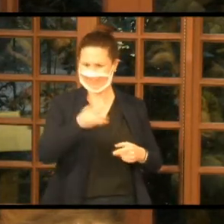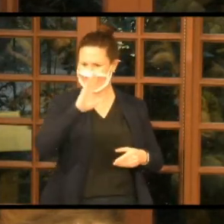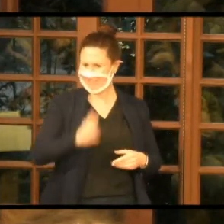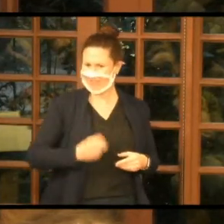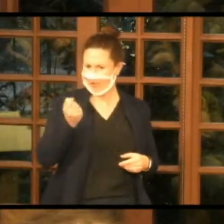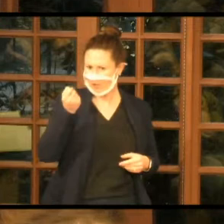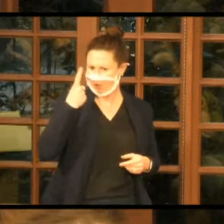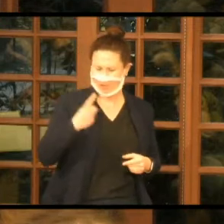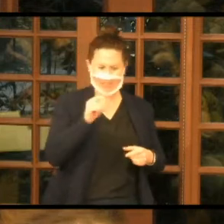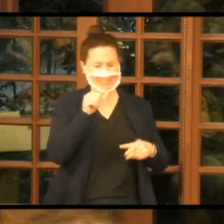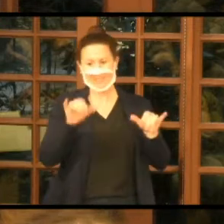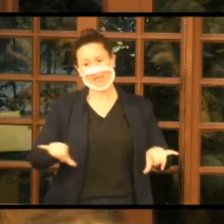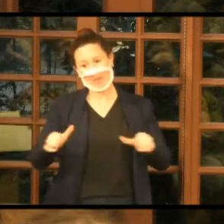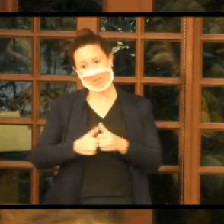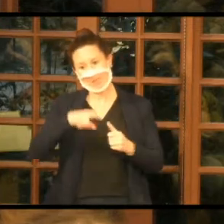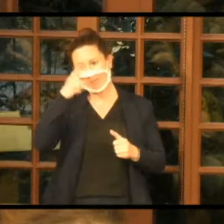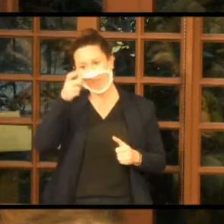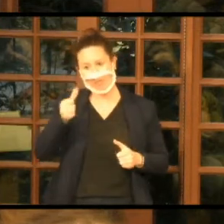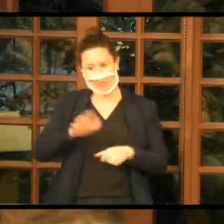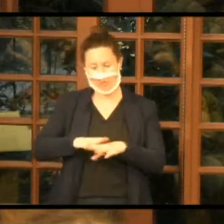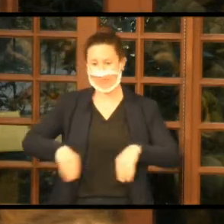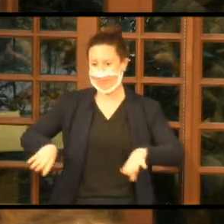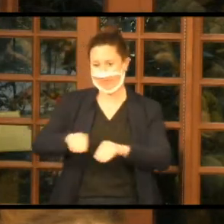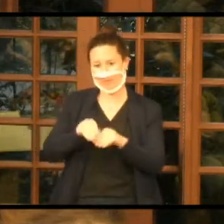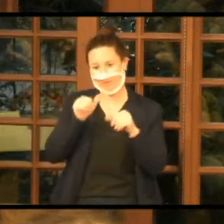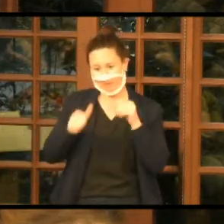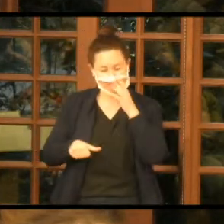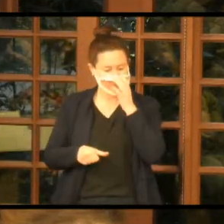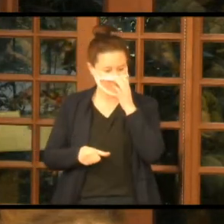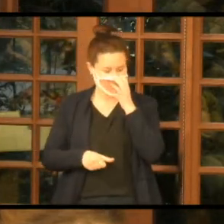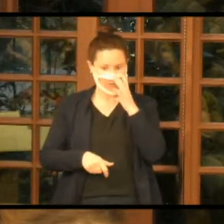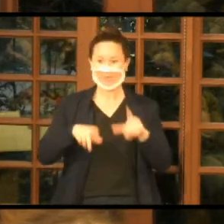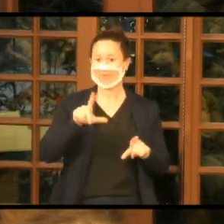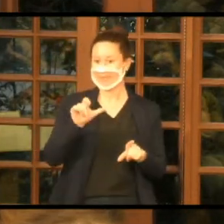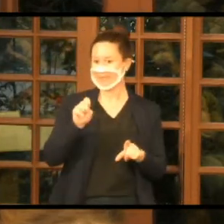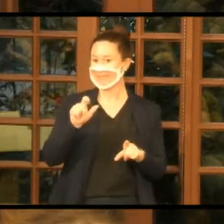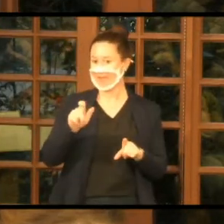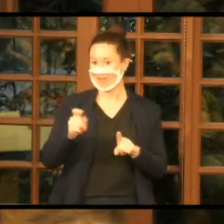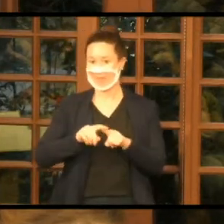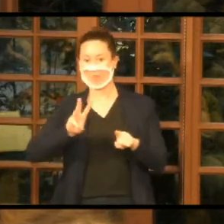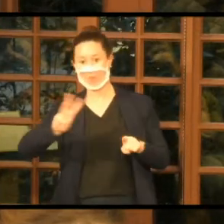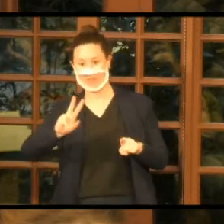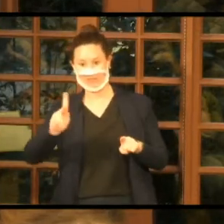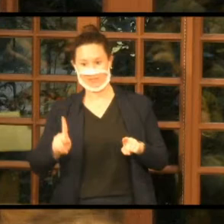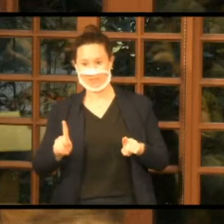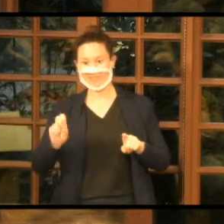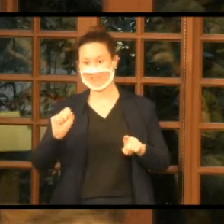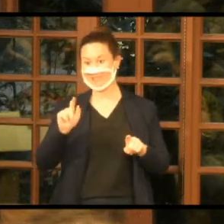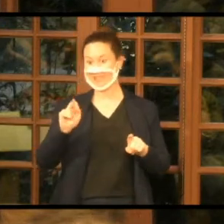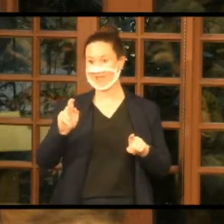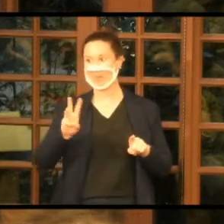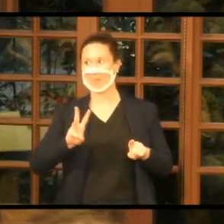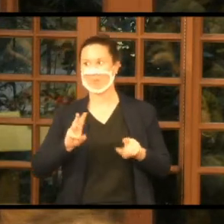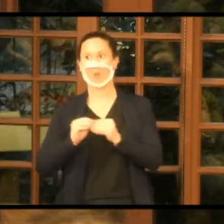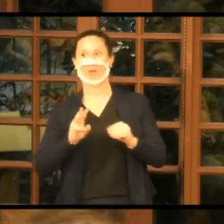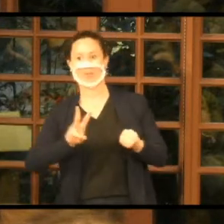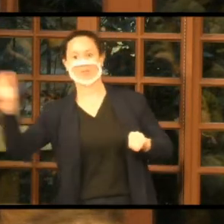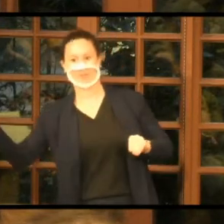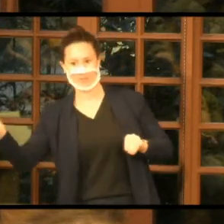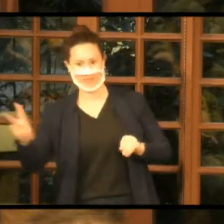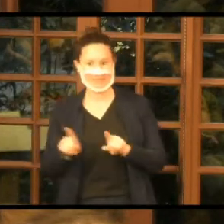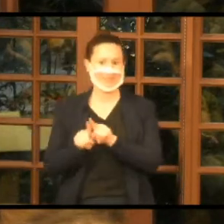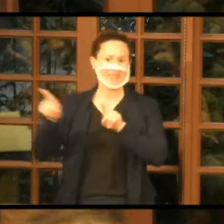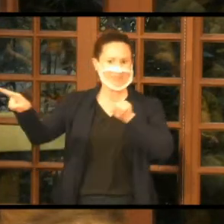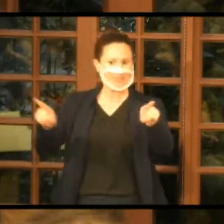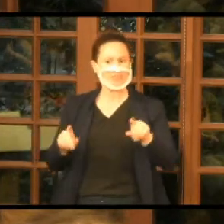not common among the black girls on campus. Lizelle hailed from West Philadelphia, Selena from farther west. They had gone to different